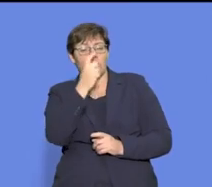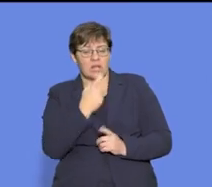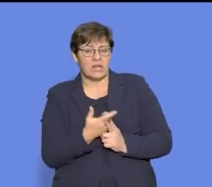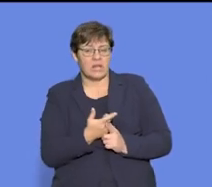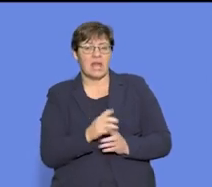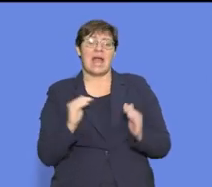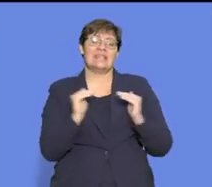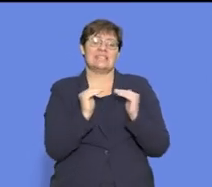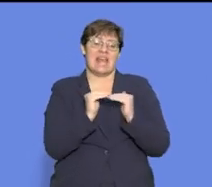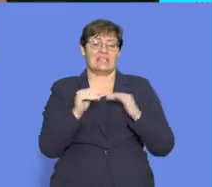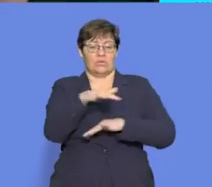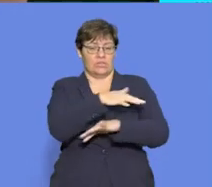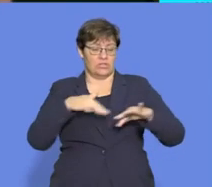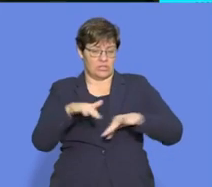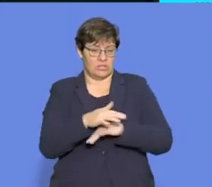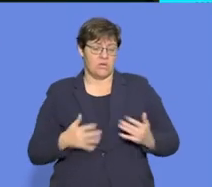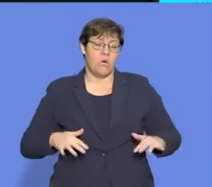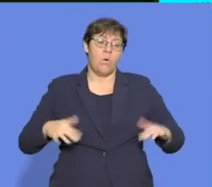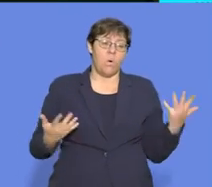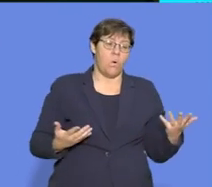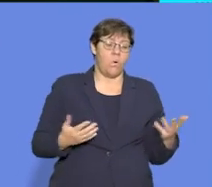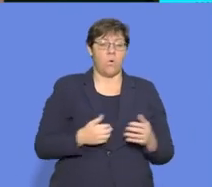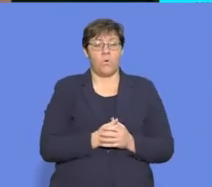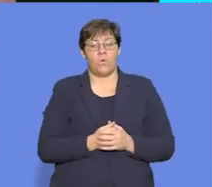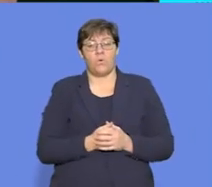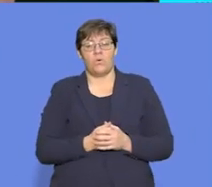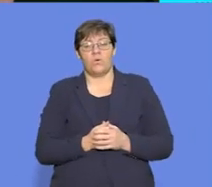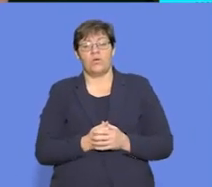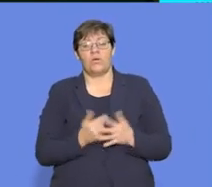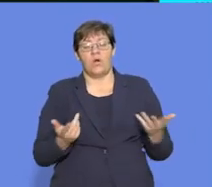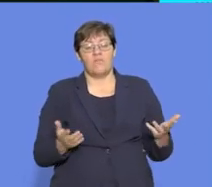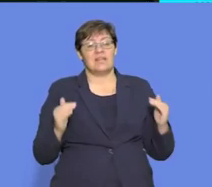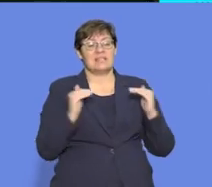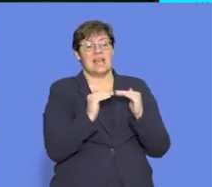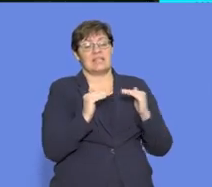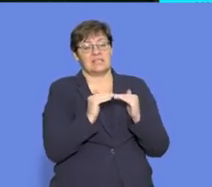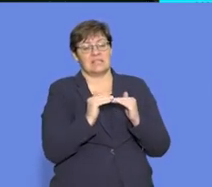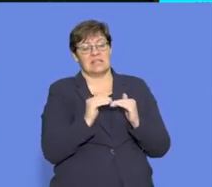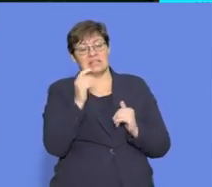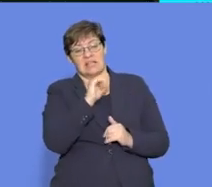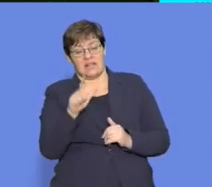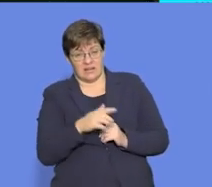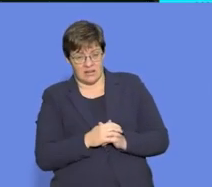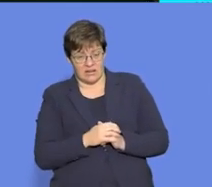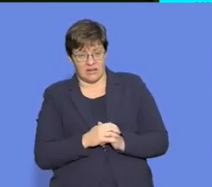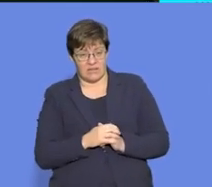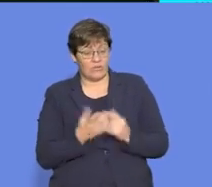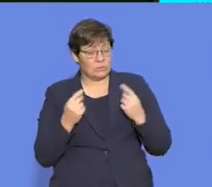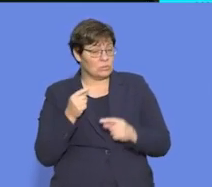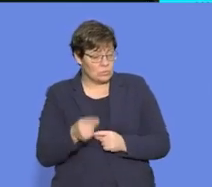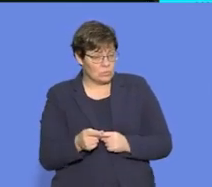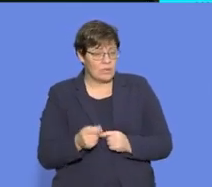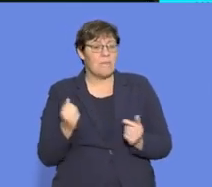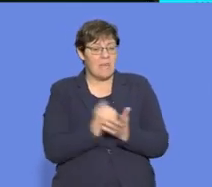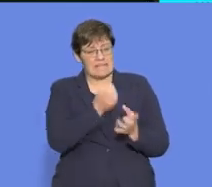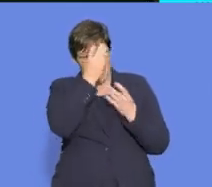question should ask you to say at standard conditions, or the cell notation of a standard cell. If